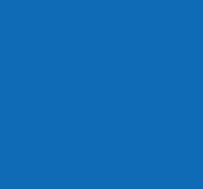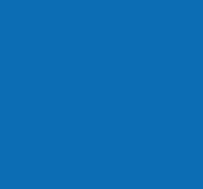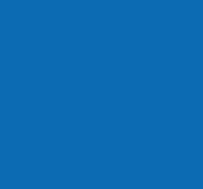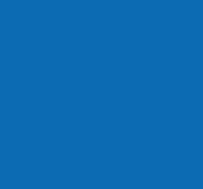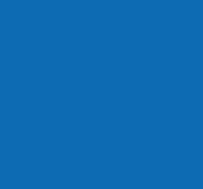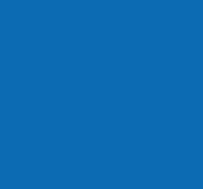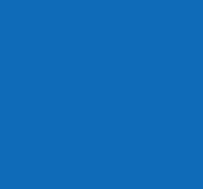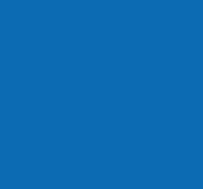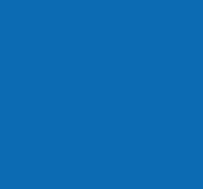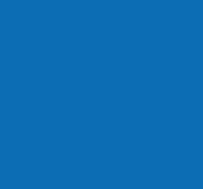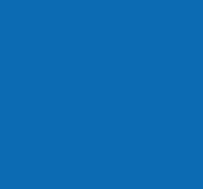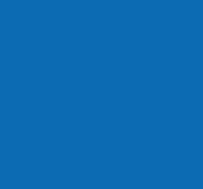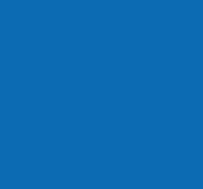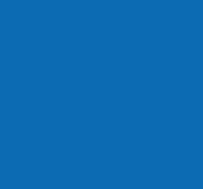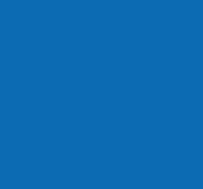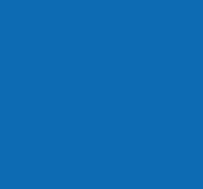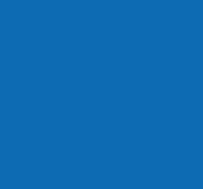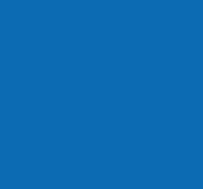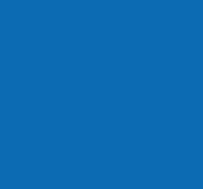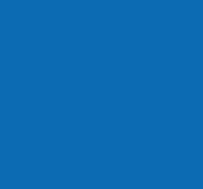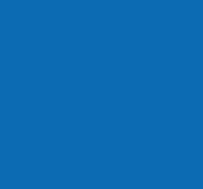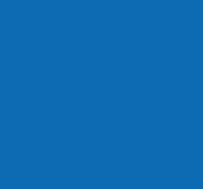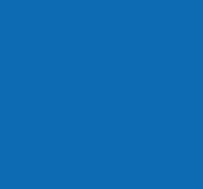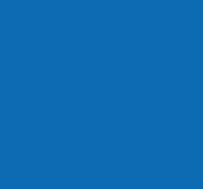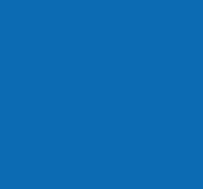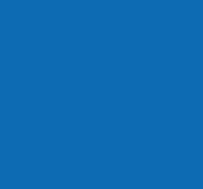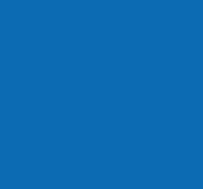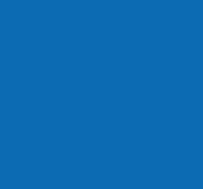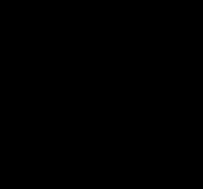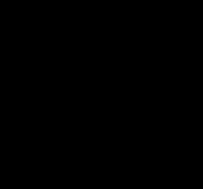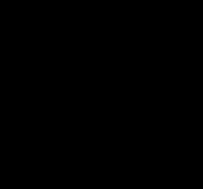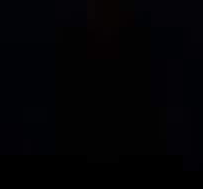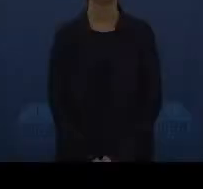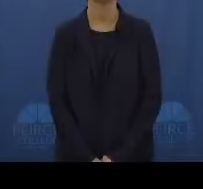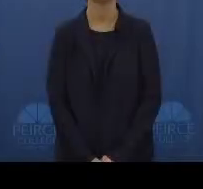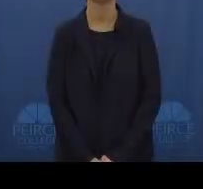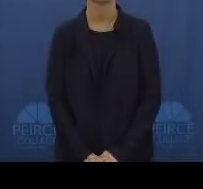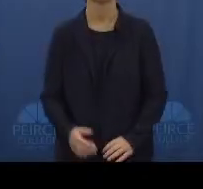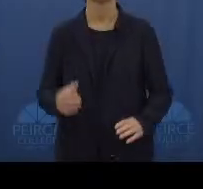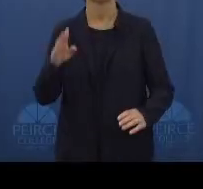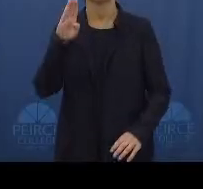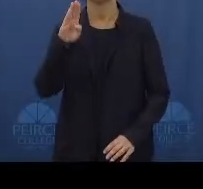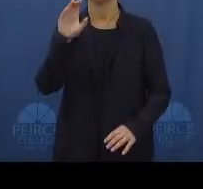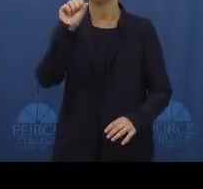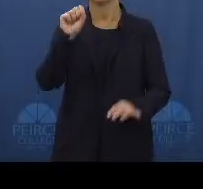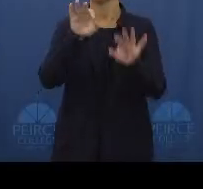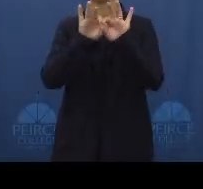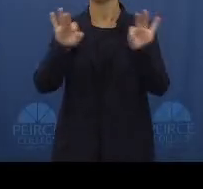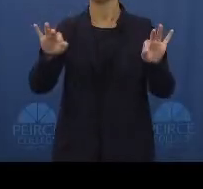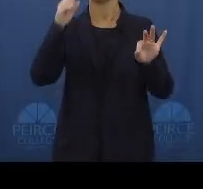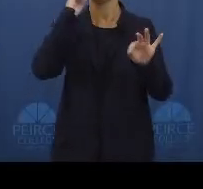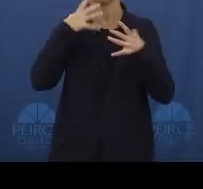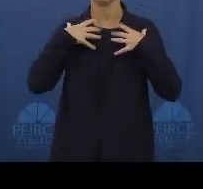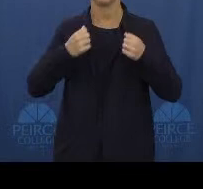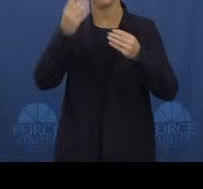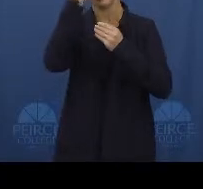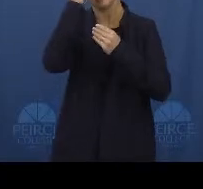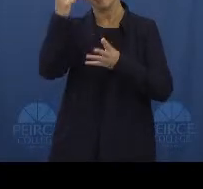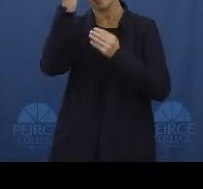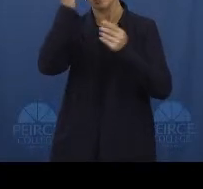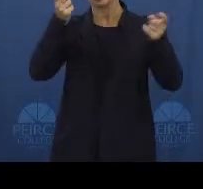Mary L. Torres, cum laude. The Bachelor of Science candidates for Health